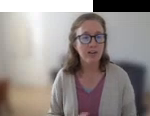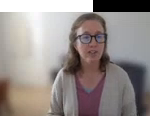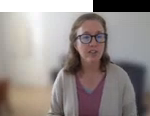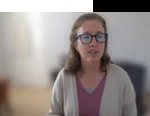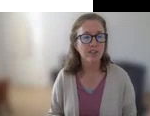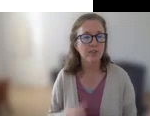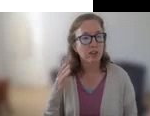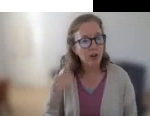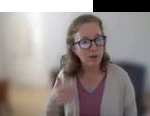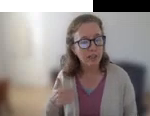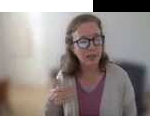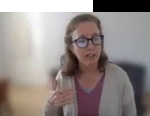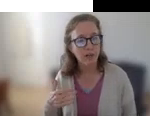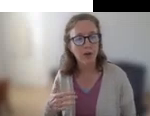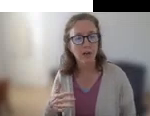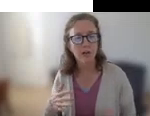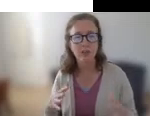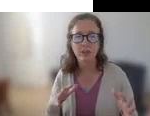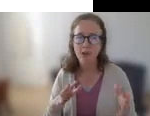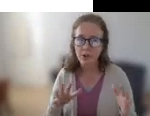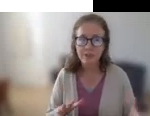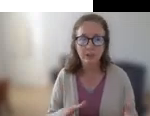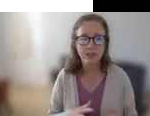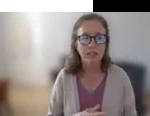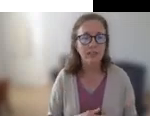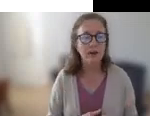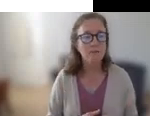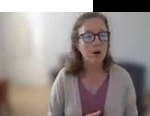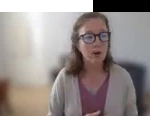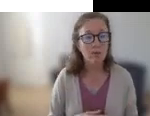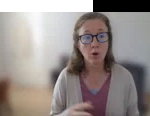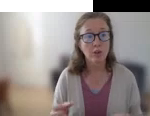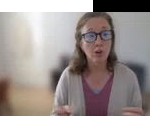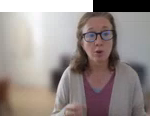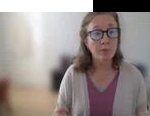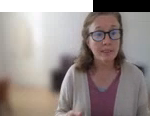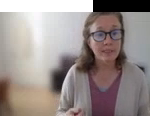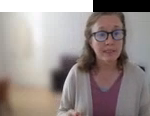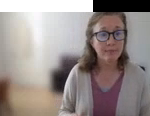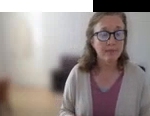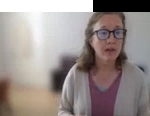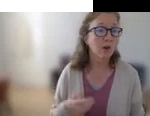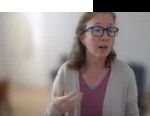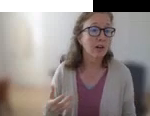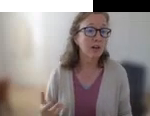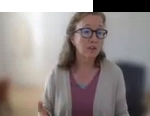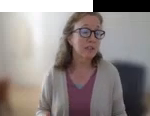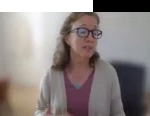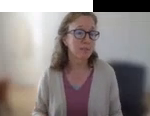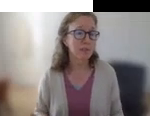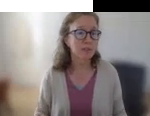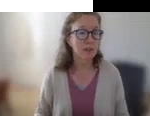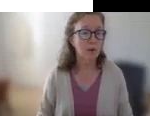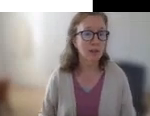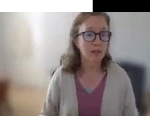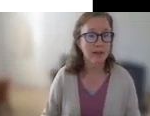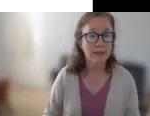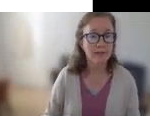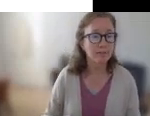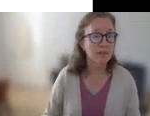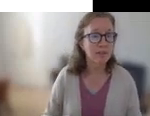disclose. This could include low hearing, or low visibility, or low mobility, or a learning